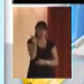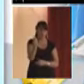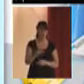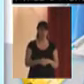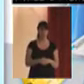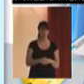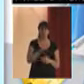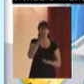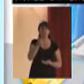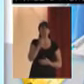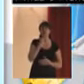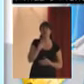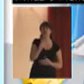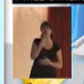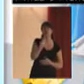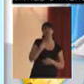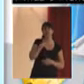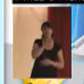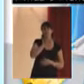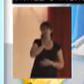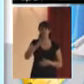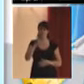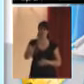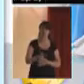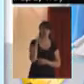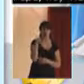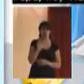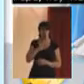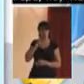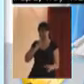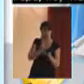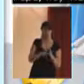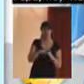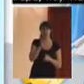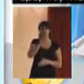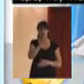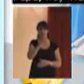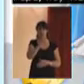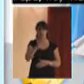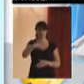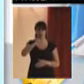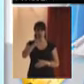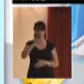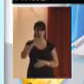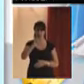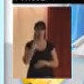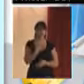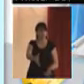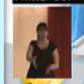//HTC3RQ. Basically, what it wants to say is that Pepe says that today, Friday, I suggest the tweet of Laura Garcia. I love